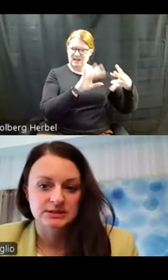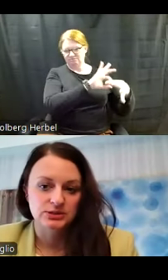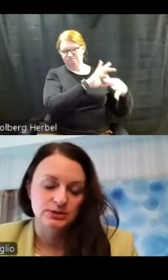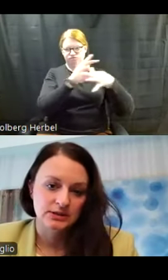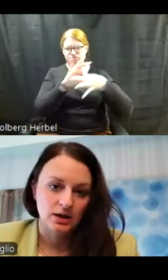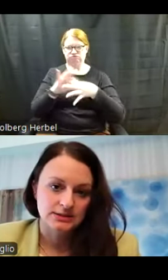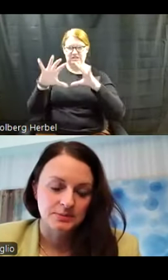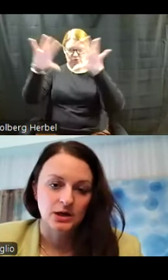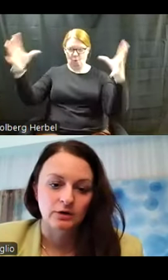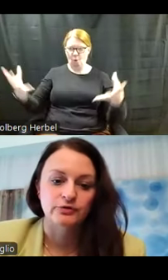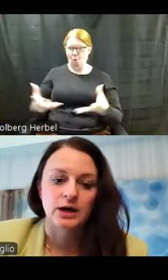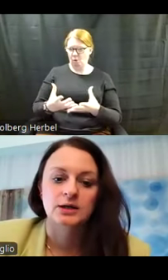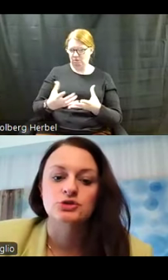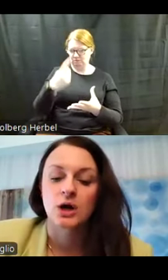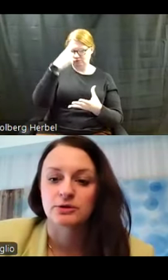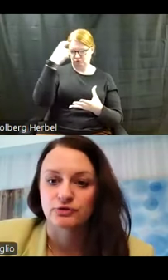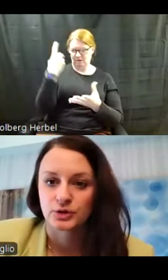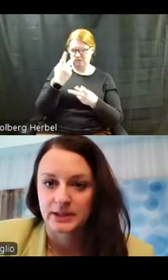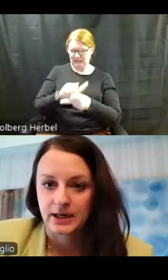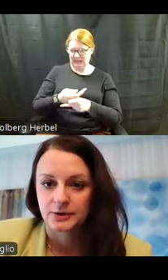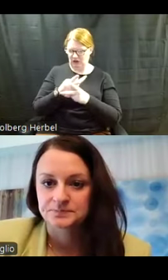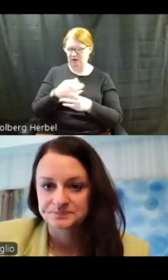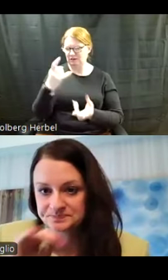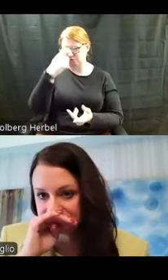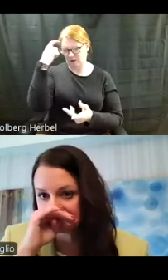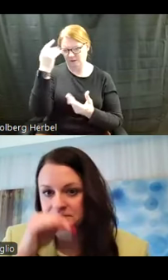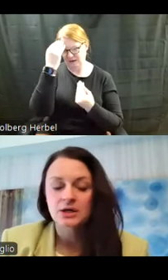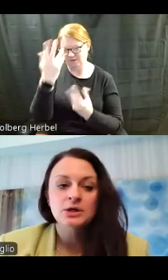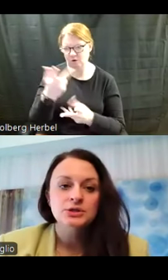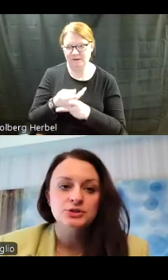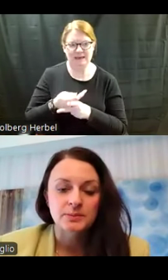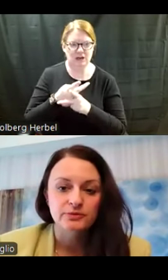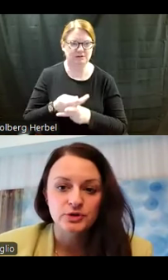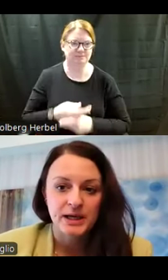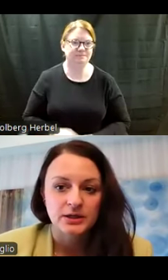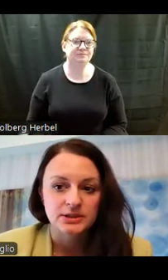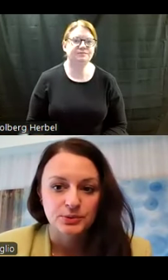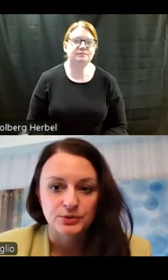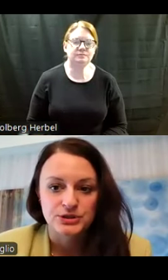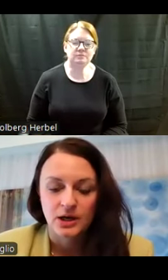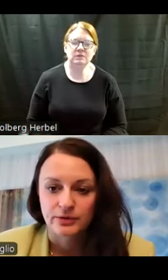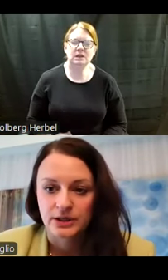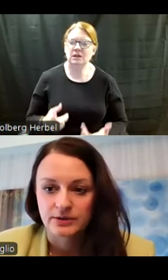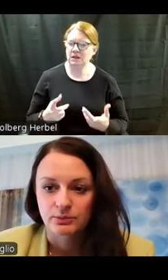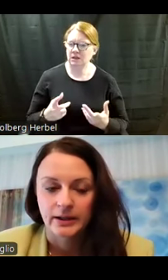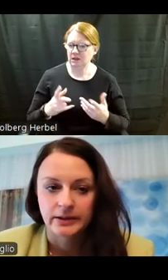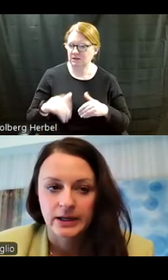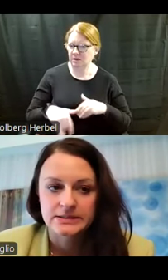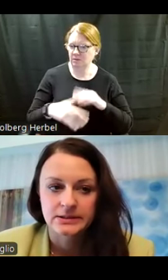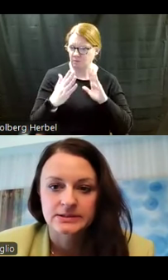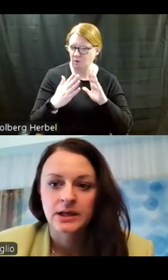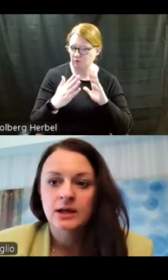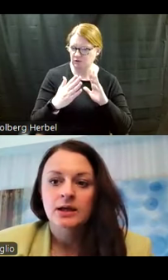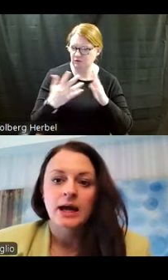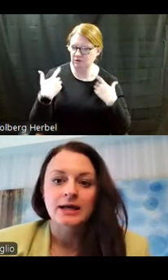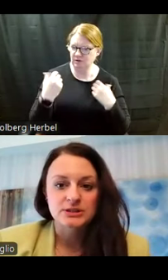brings us to this concept of trauma-informed care. So trauma-informed care is an approach to healthcare that